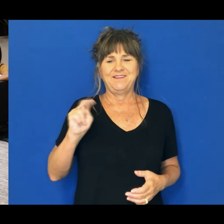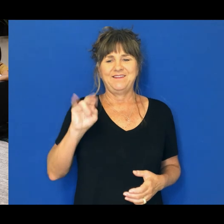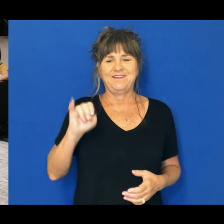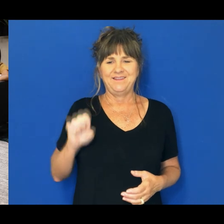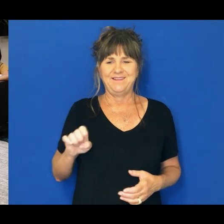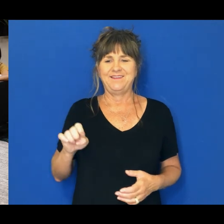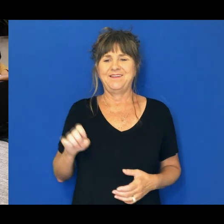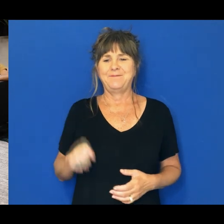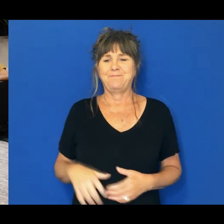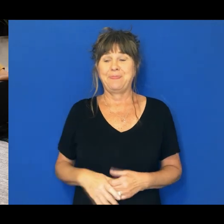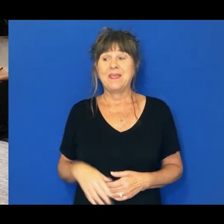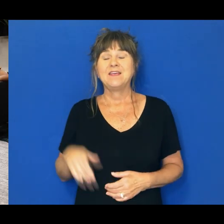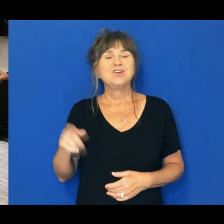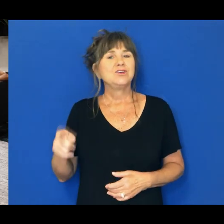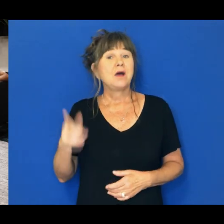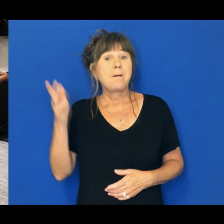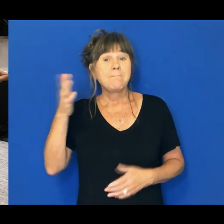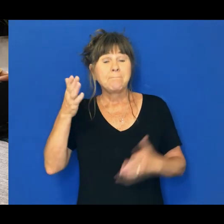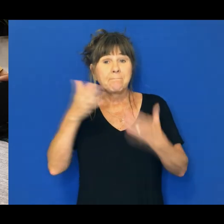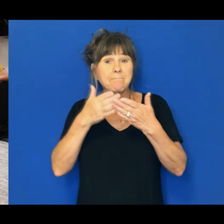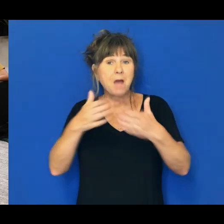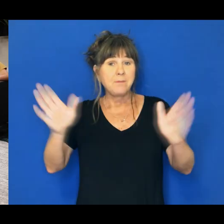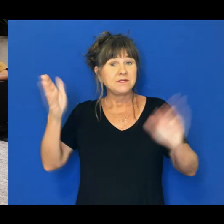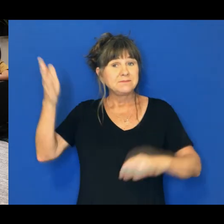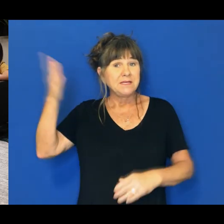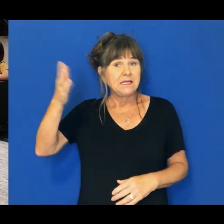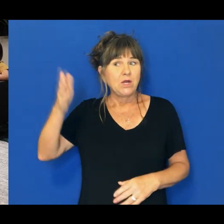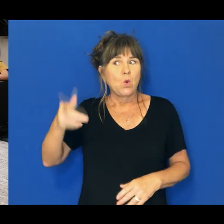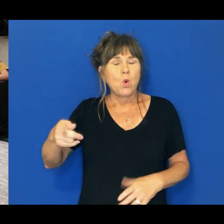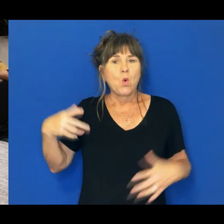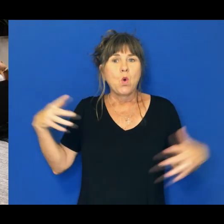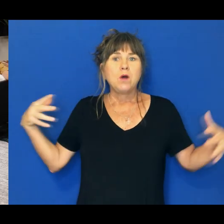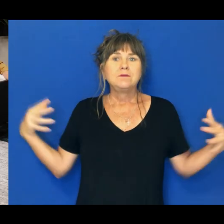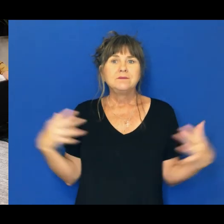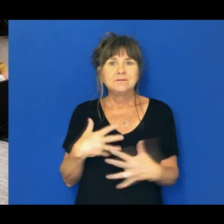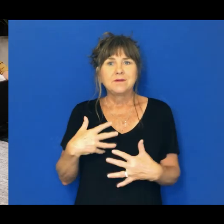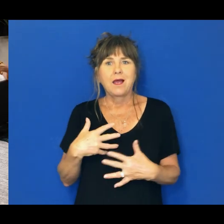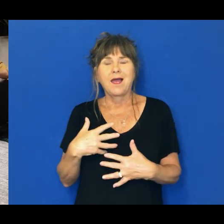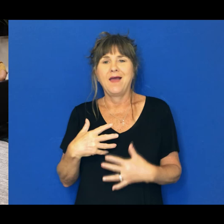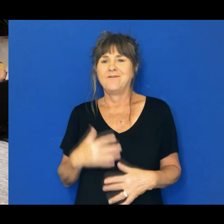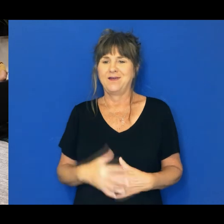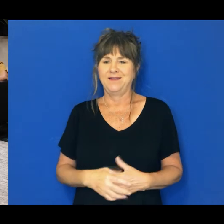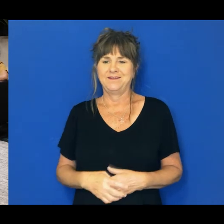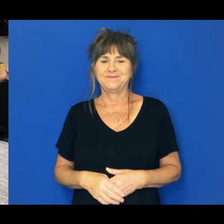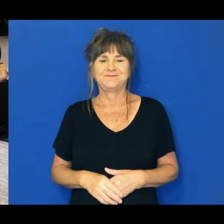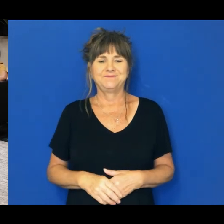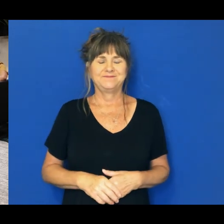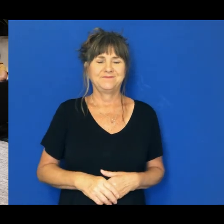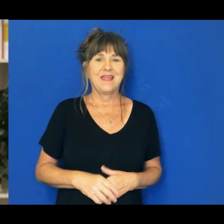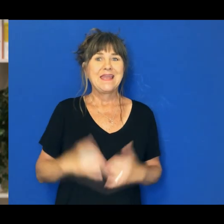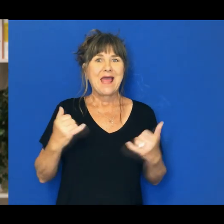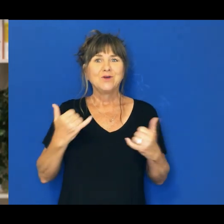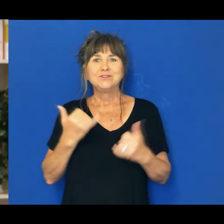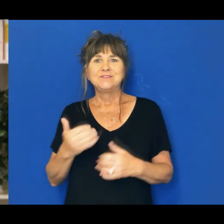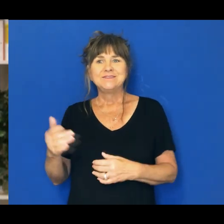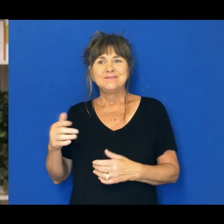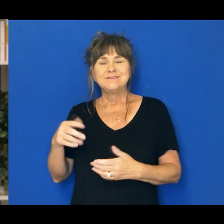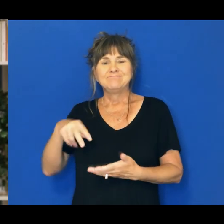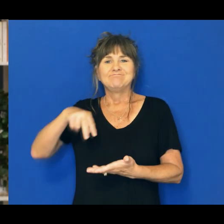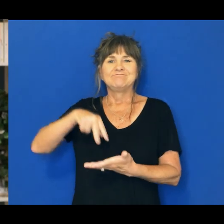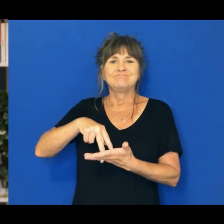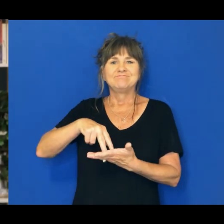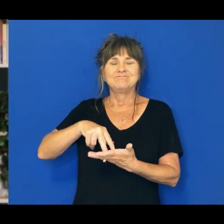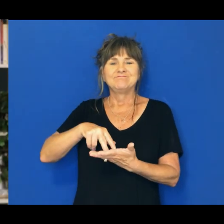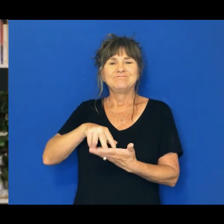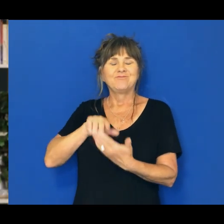ago at East County. So cool. The public speaking aspect was the most terrifying part for her. And so now she's a host over there. She did great. So good. Yeah. Well,